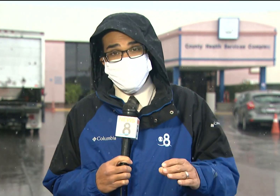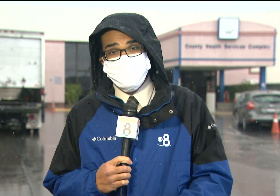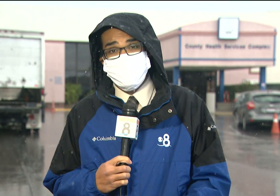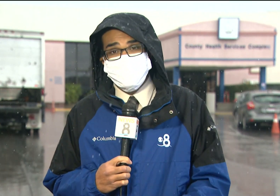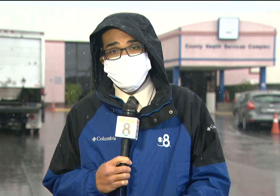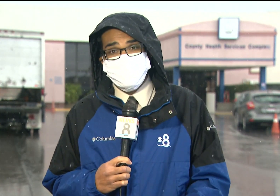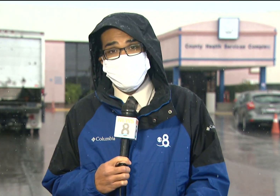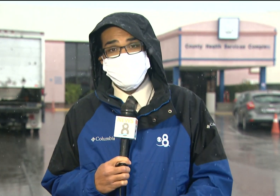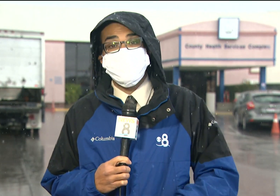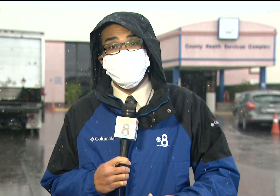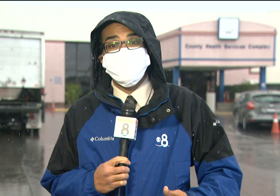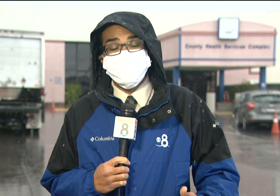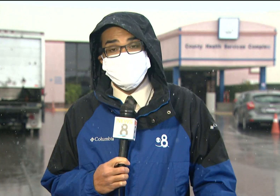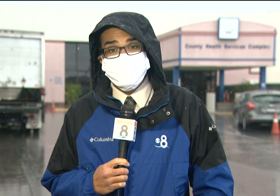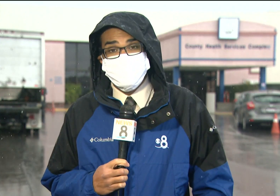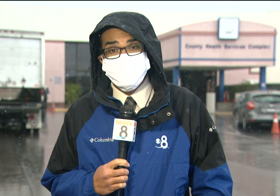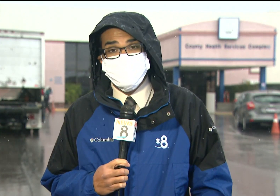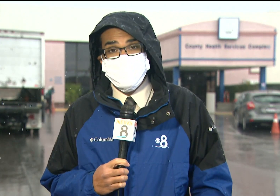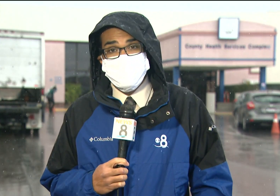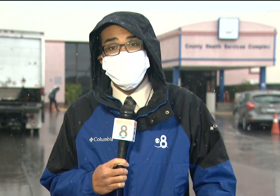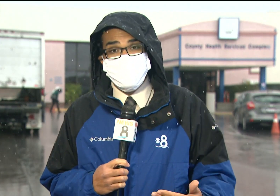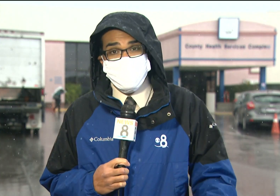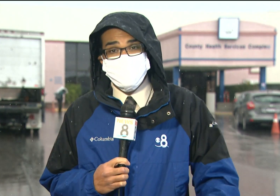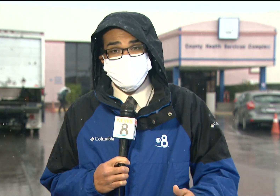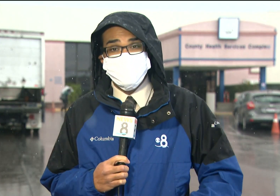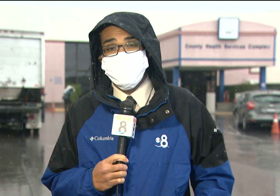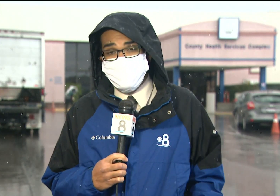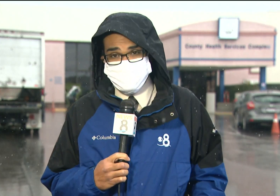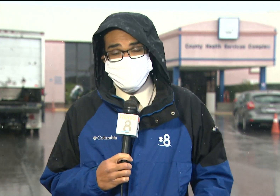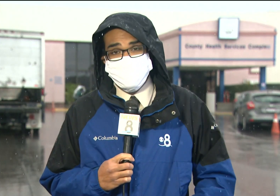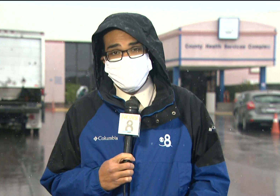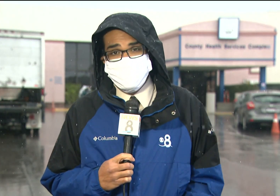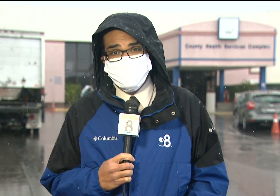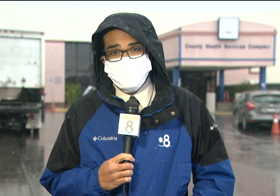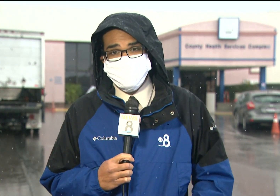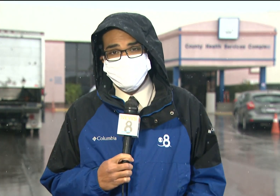because on March 15th, people with pre-existing conditions become eligible to also get the vaccine.